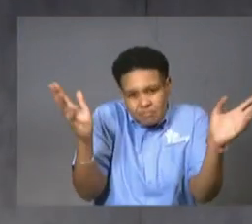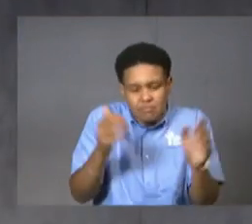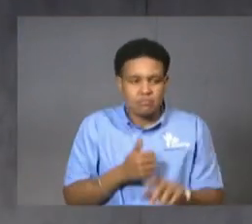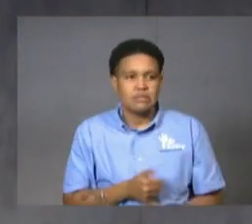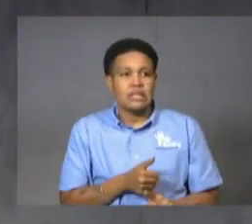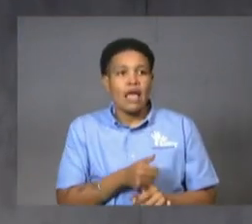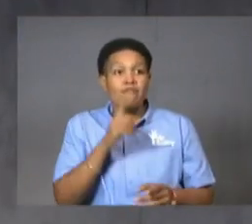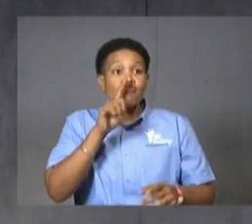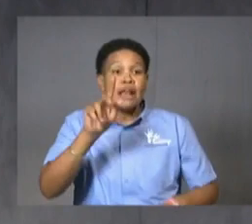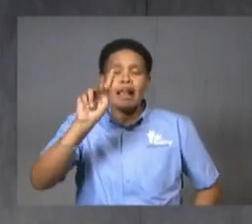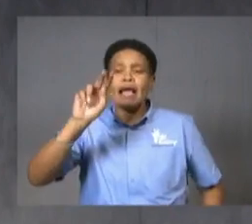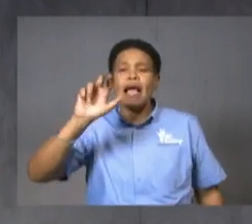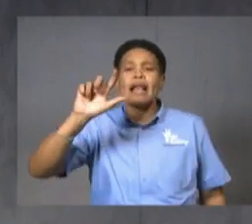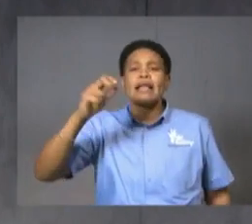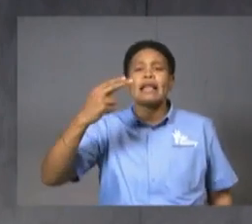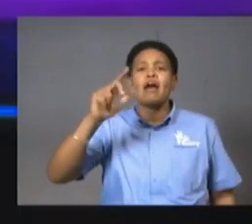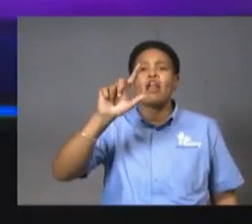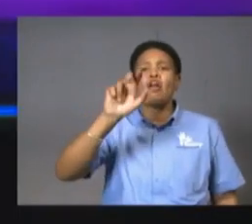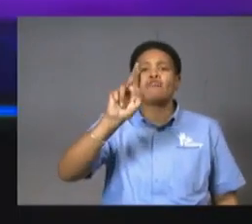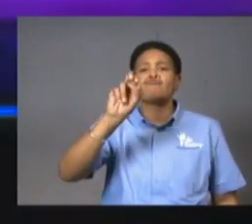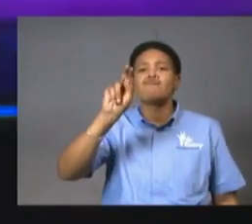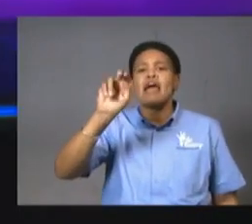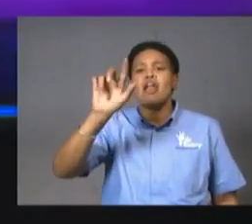Nationwide to Dr. Nigel Clark.